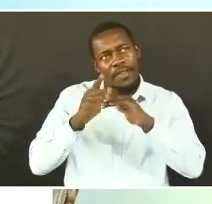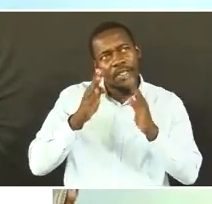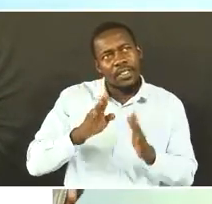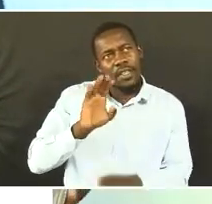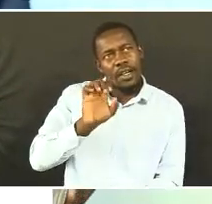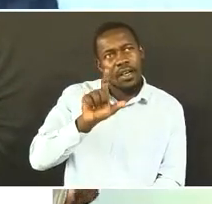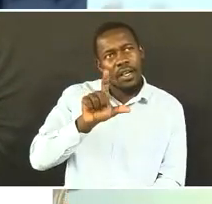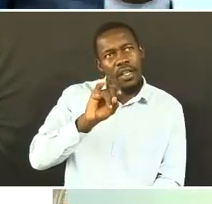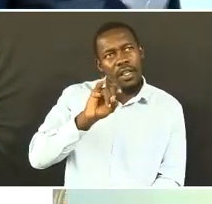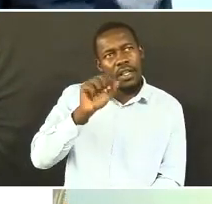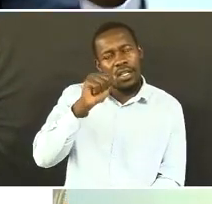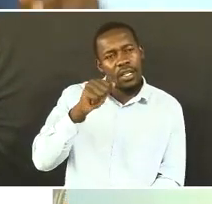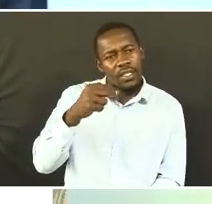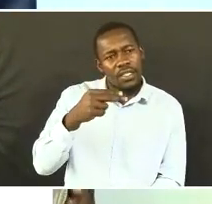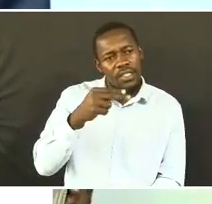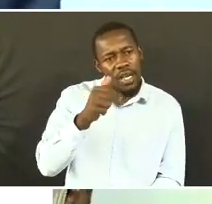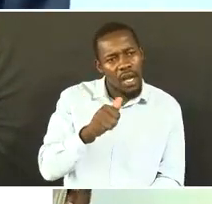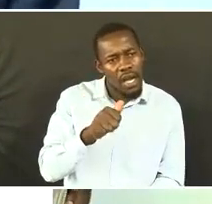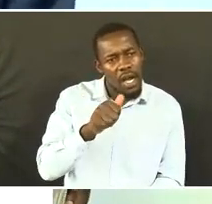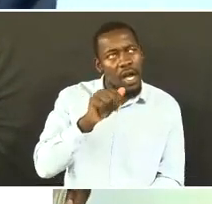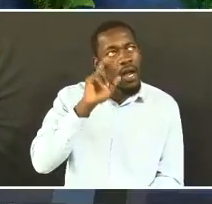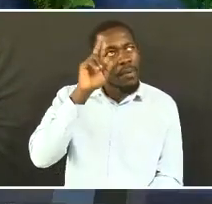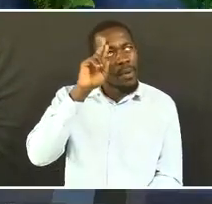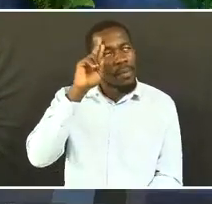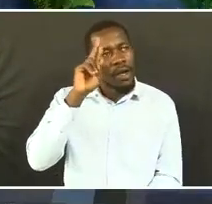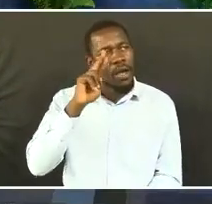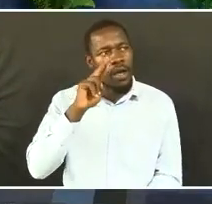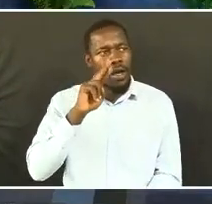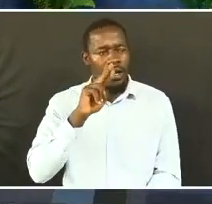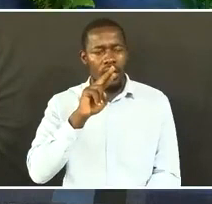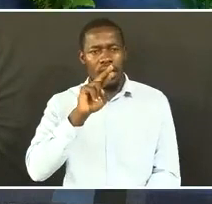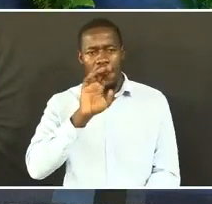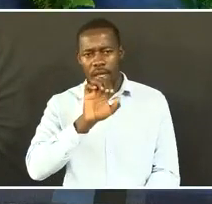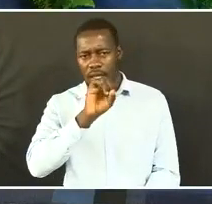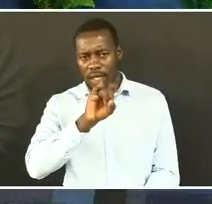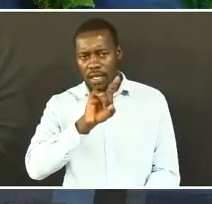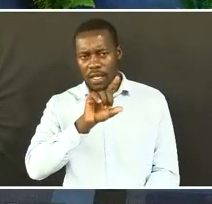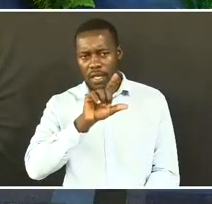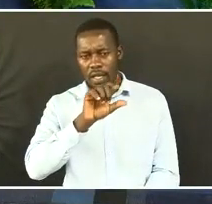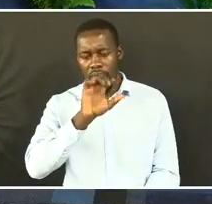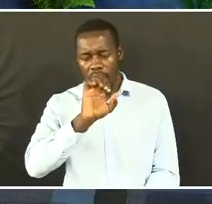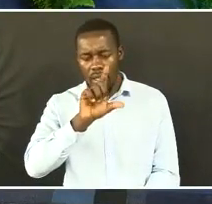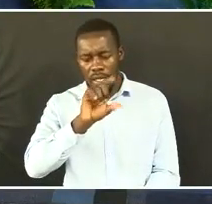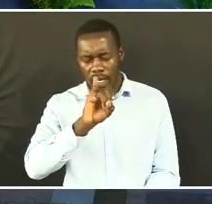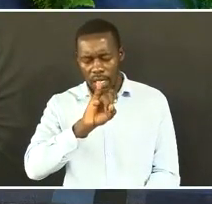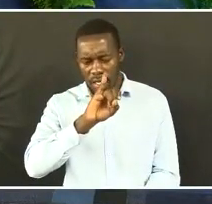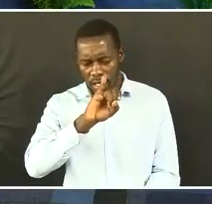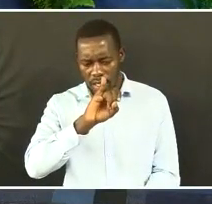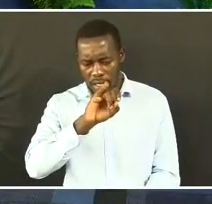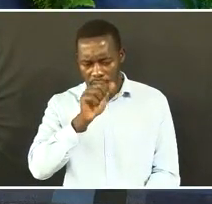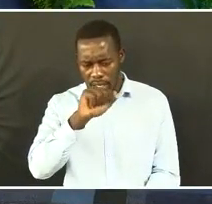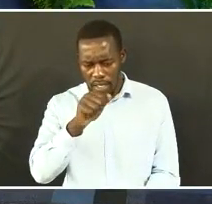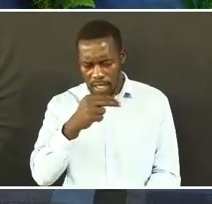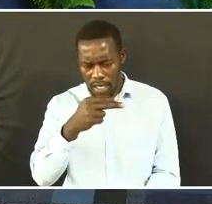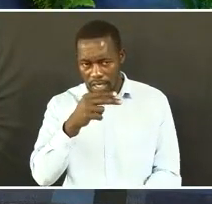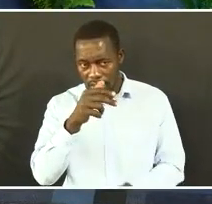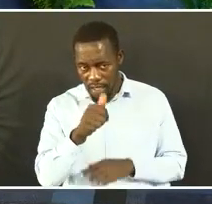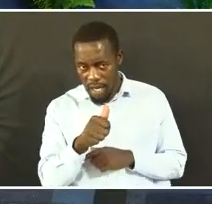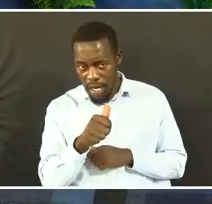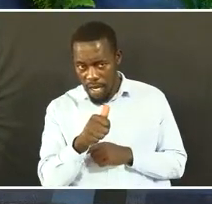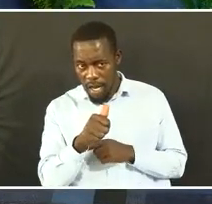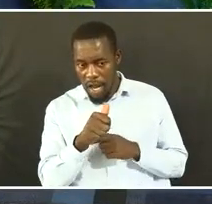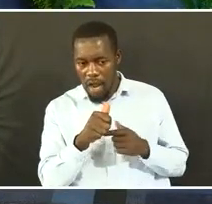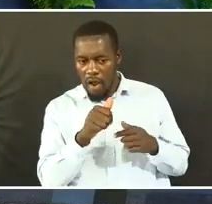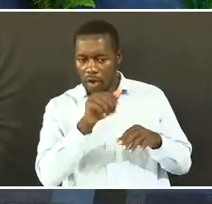Elijah's call, only now with the reverse intention, whether prodigal Sean invited his friends and threw a big party